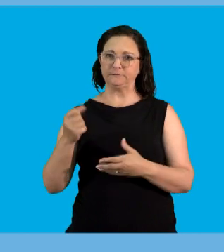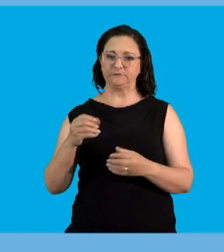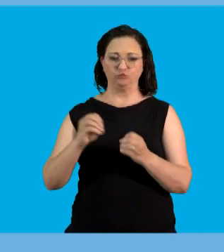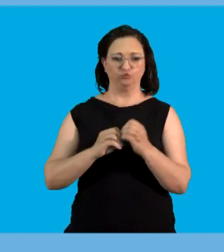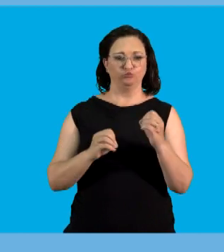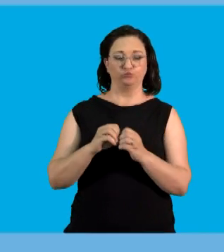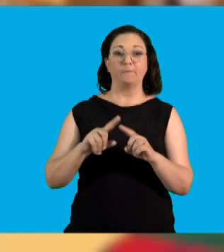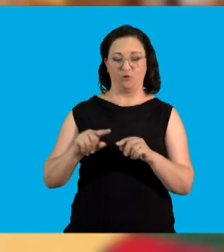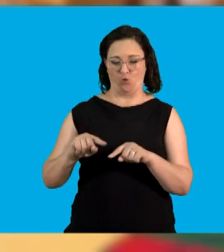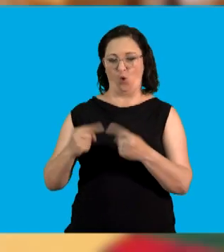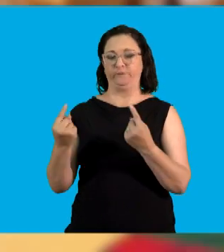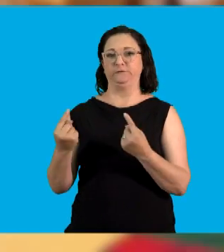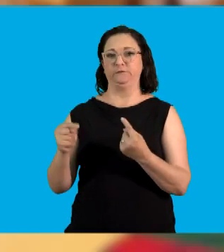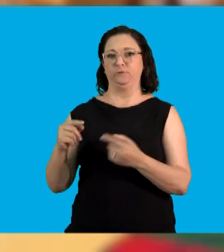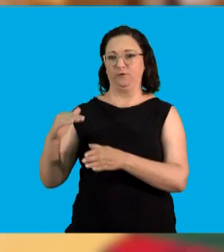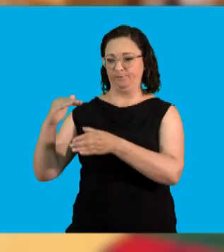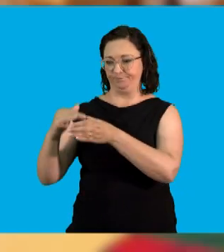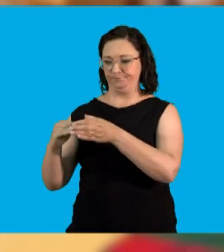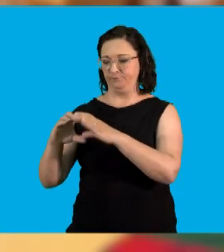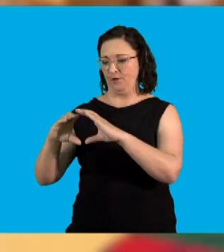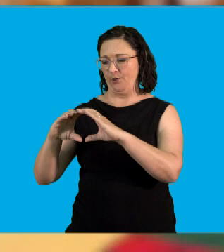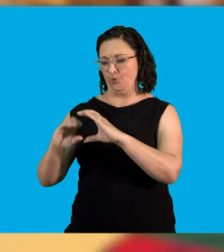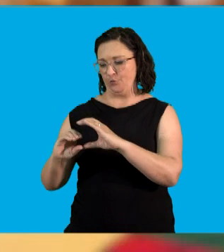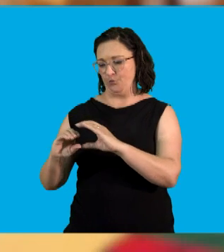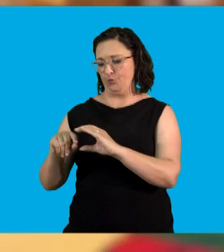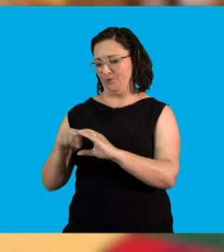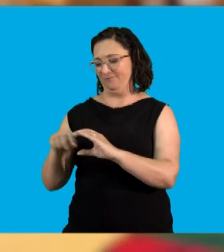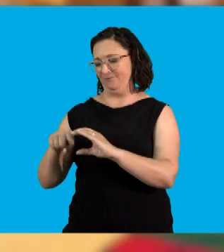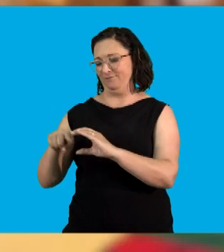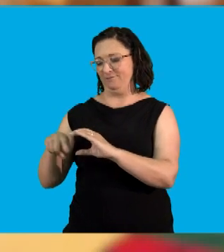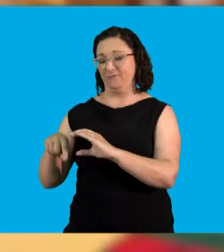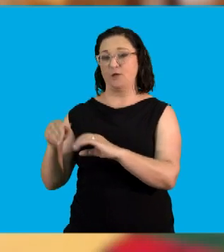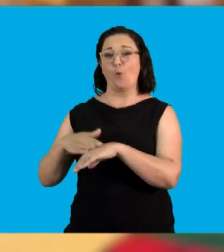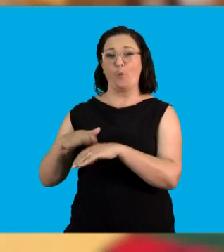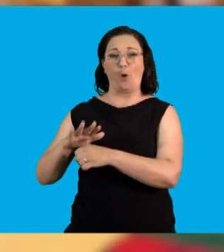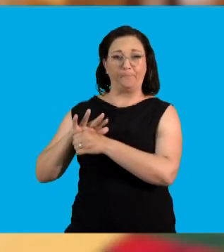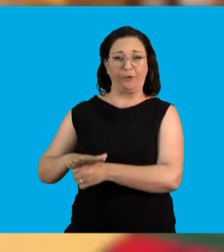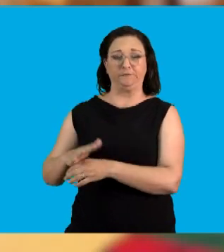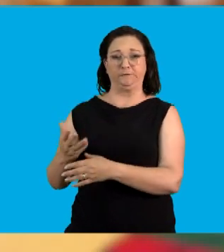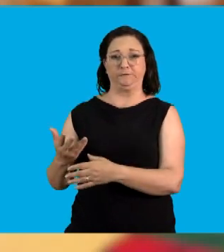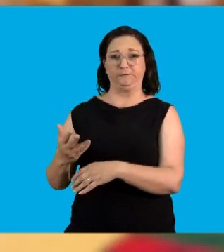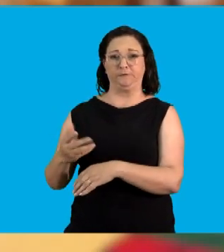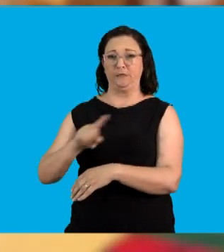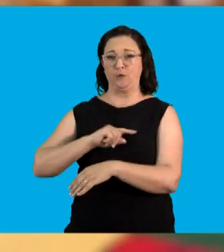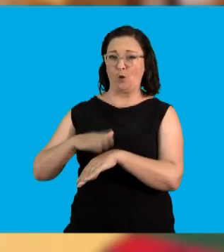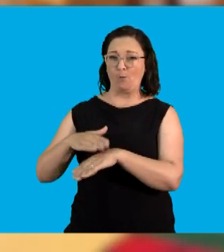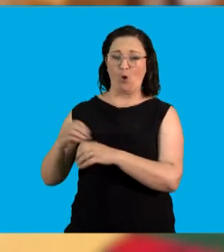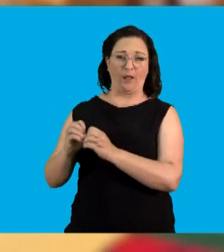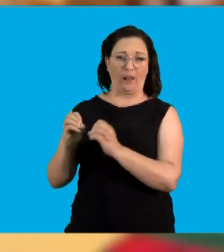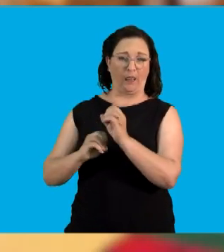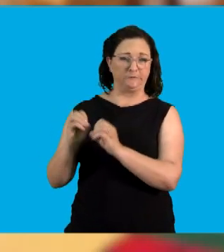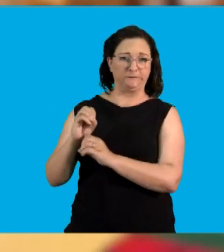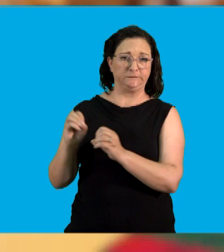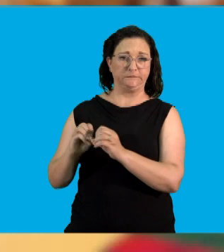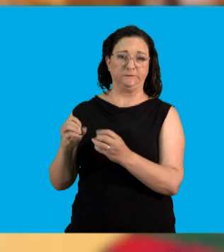less collisions. And the opposite is true. Once there's less volume for the particles to move, there's going to be more pressure, and more pressure means there's